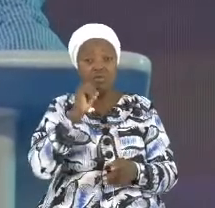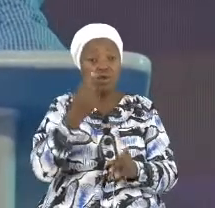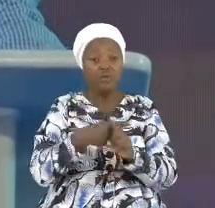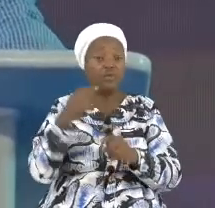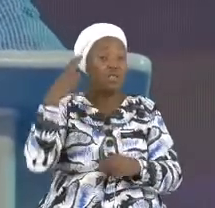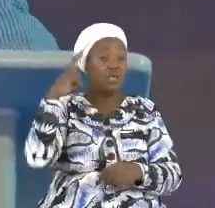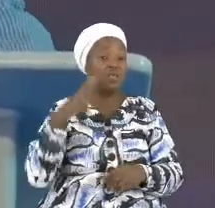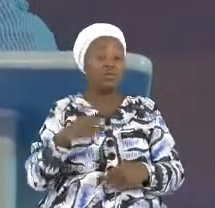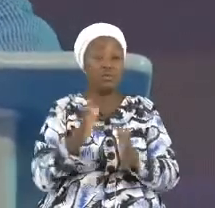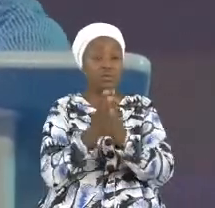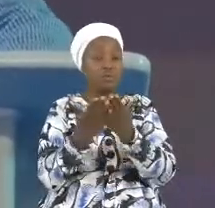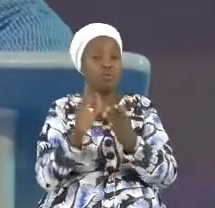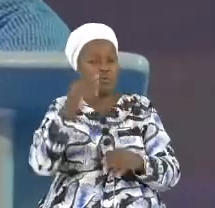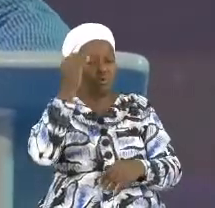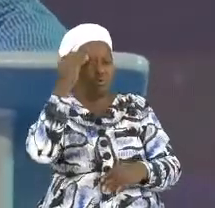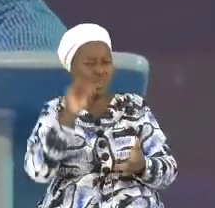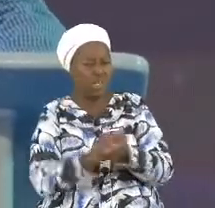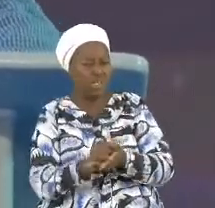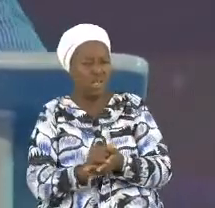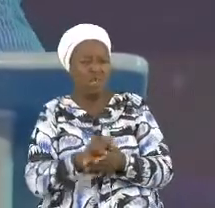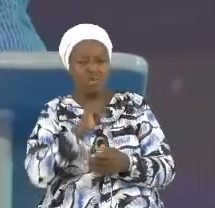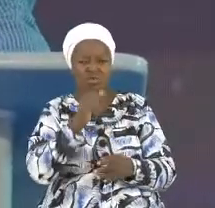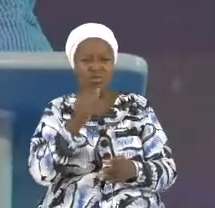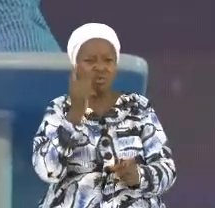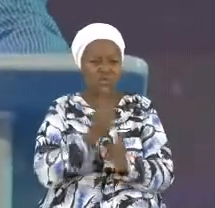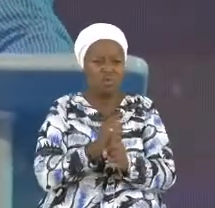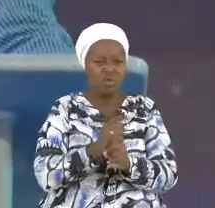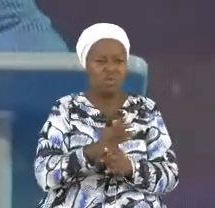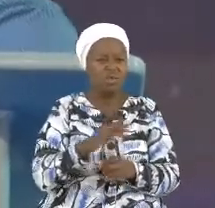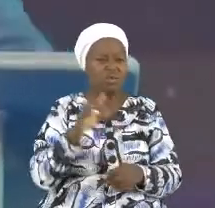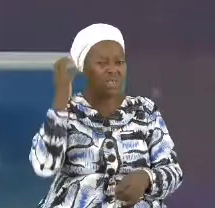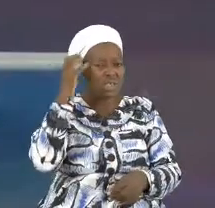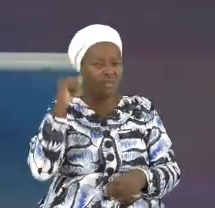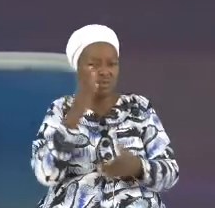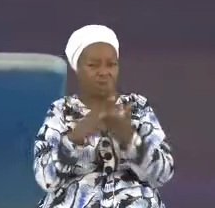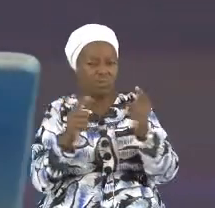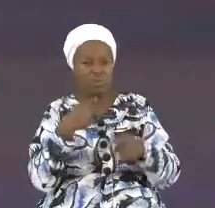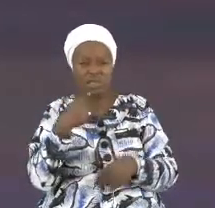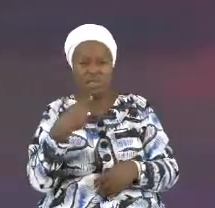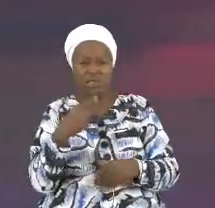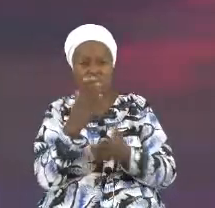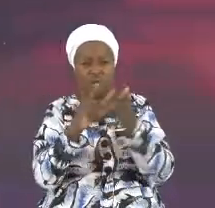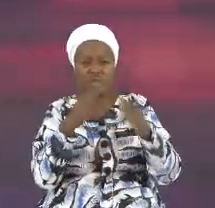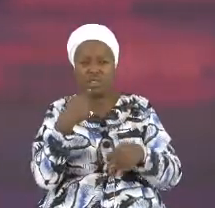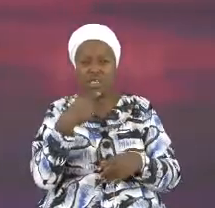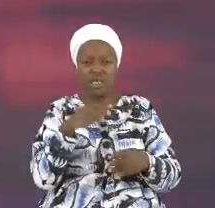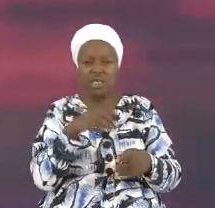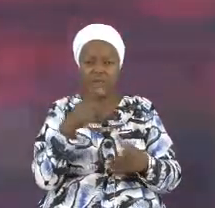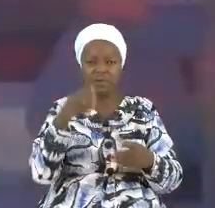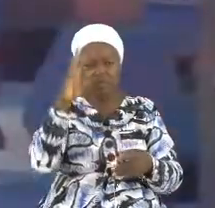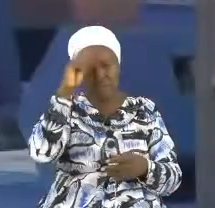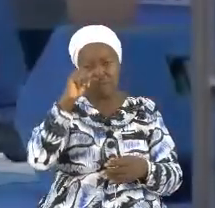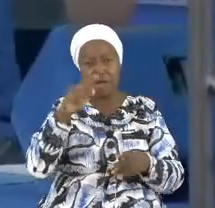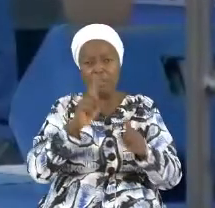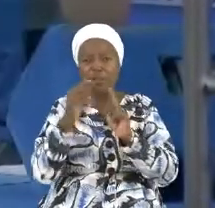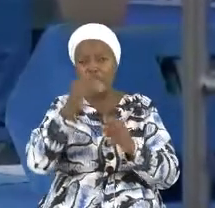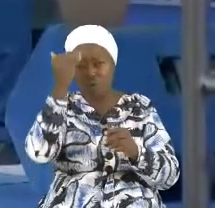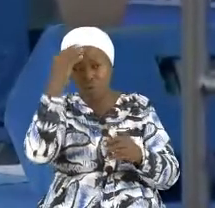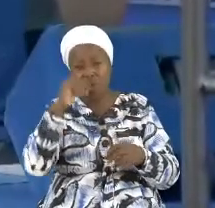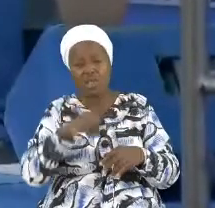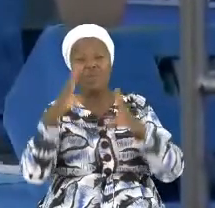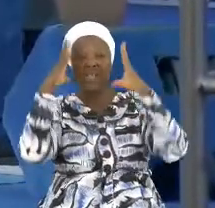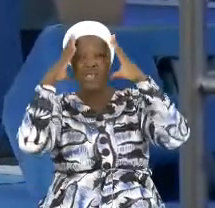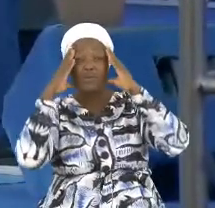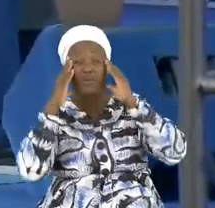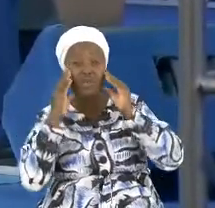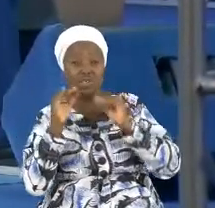know that not just by hearing somebody talk. You know it experientially.